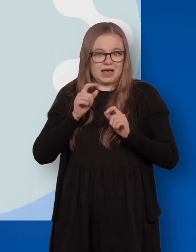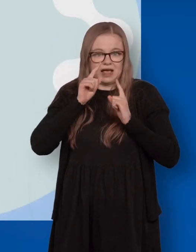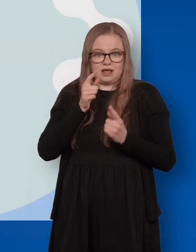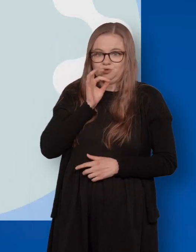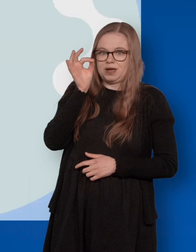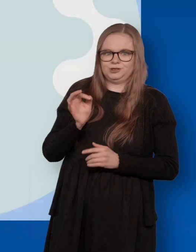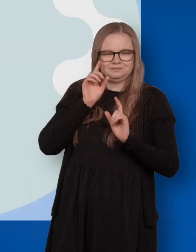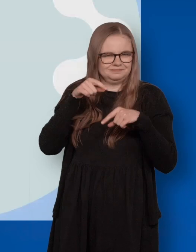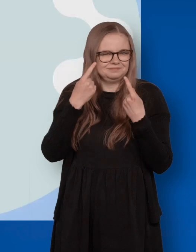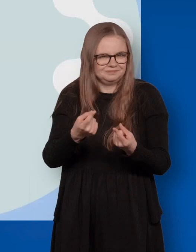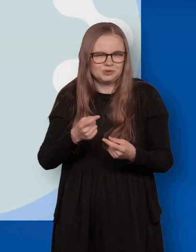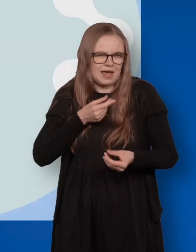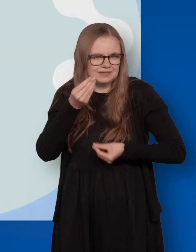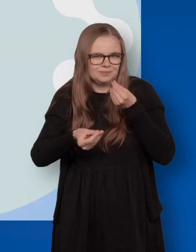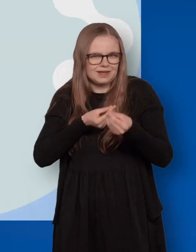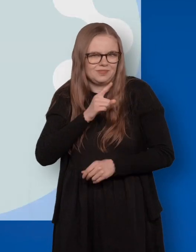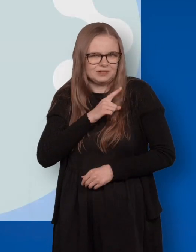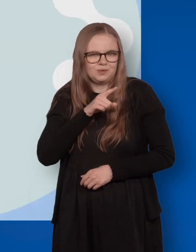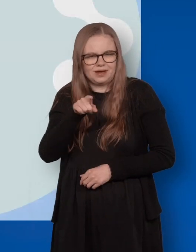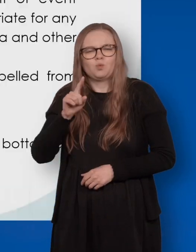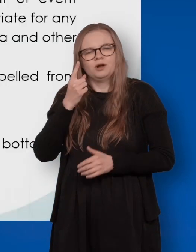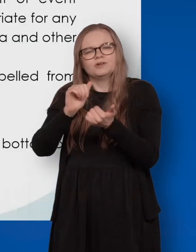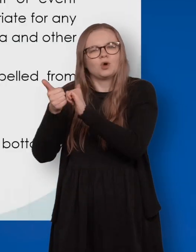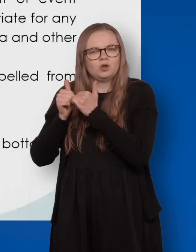host. It's one of my colleagues.